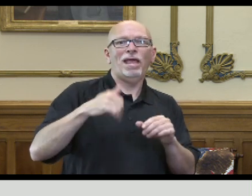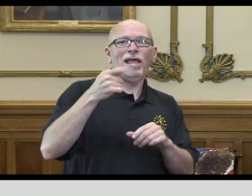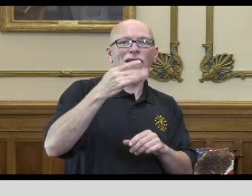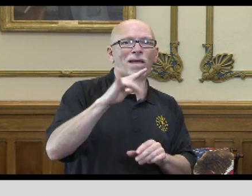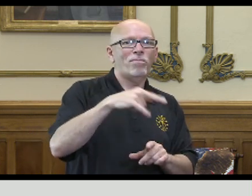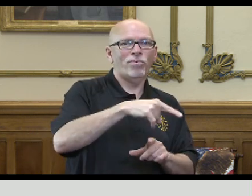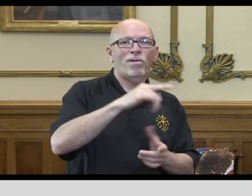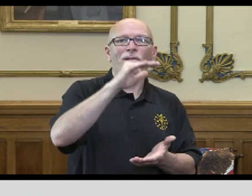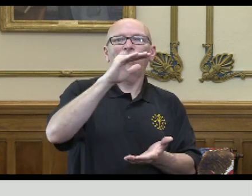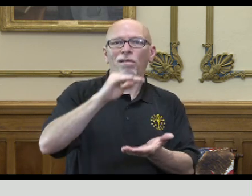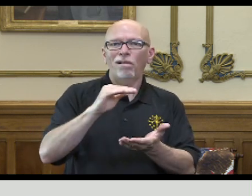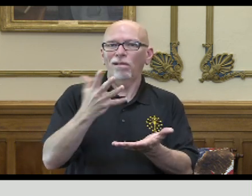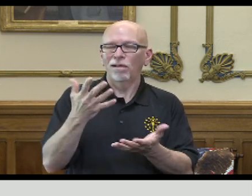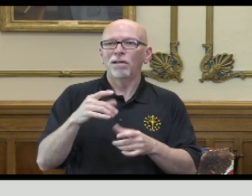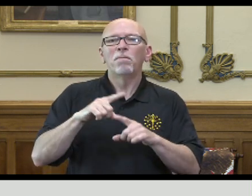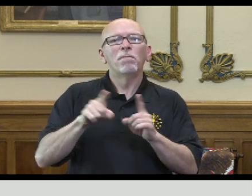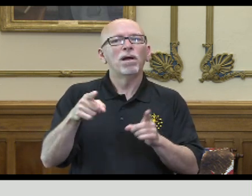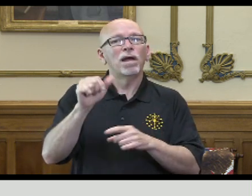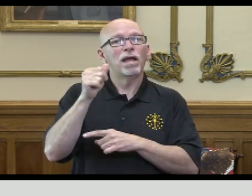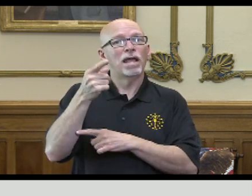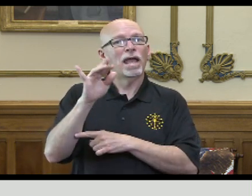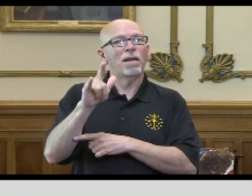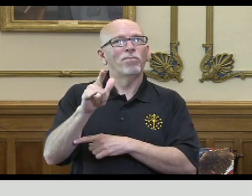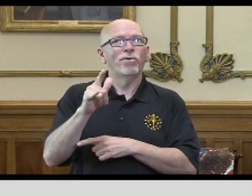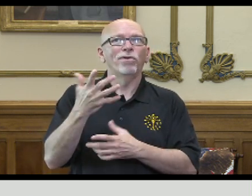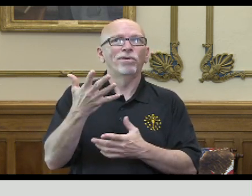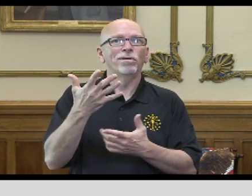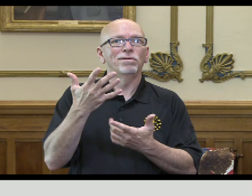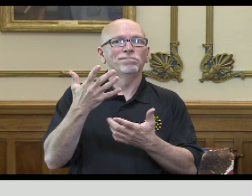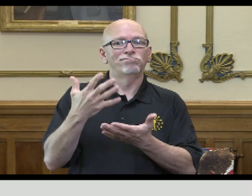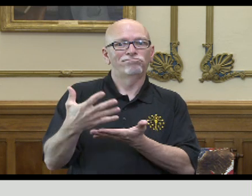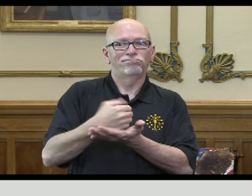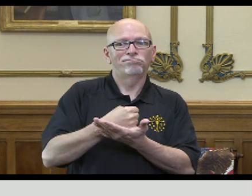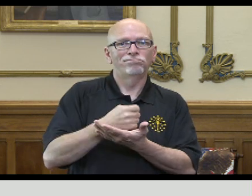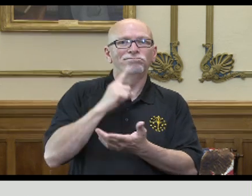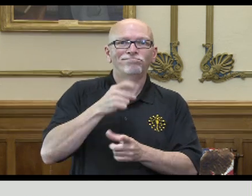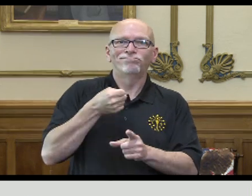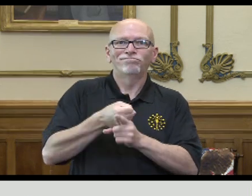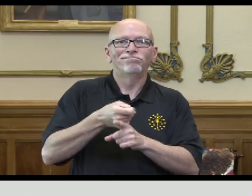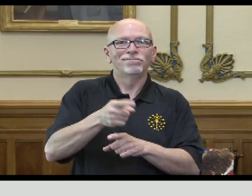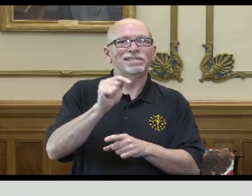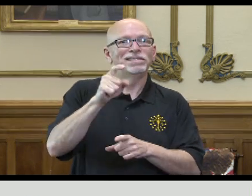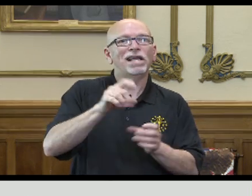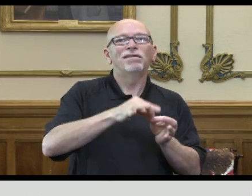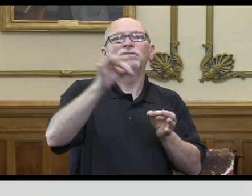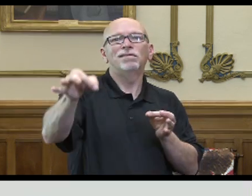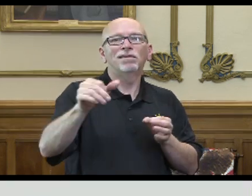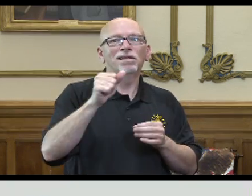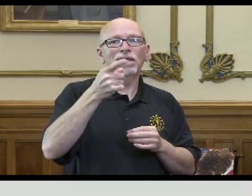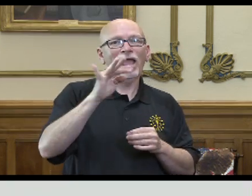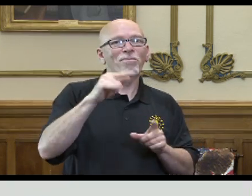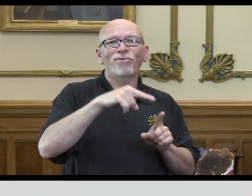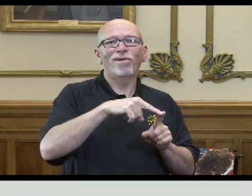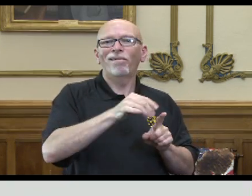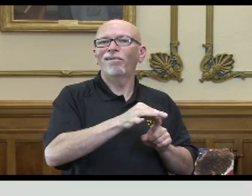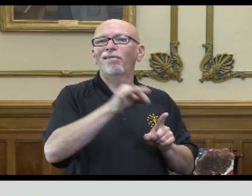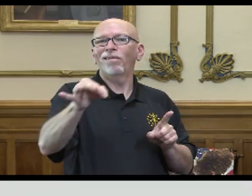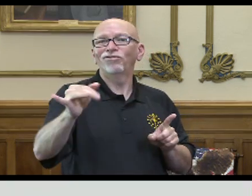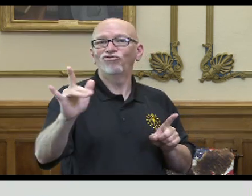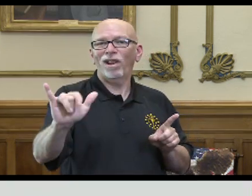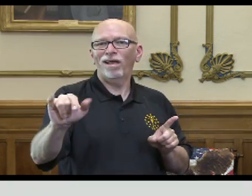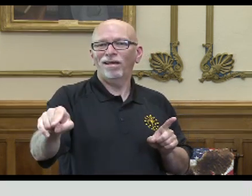month, please remember that April tax revenues reflected the tax deferral from April to